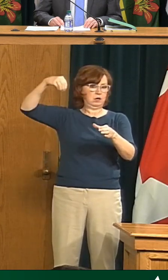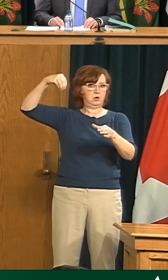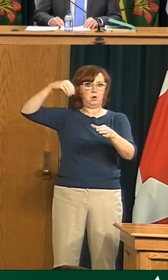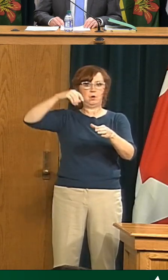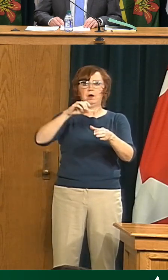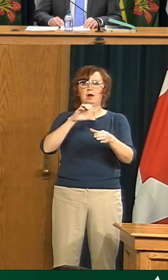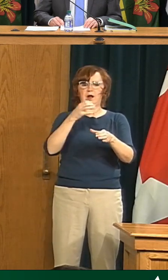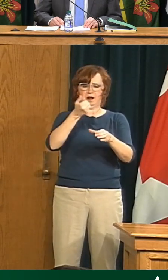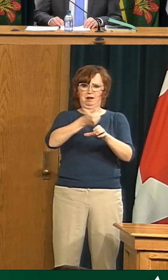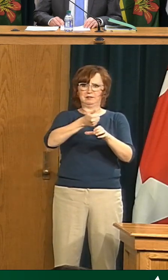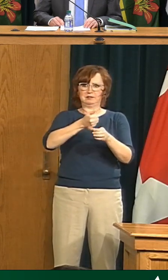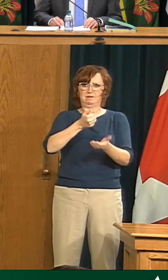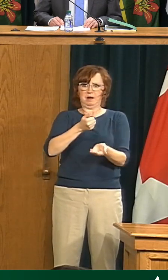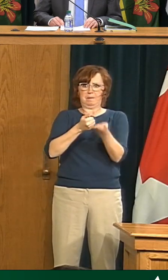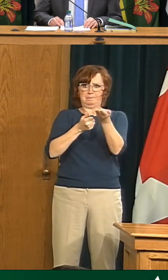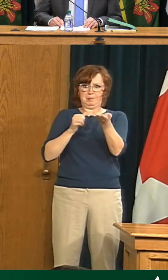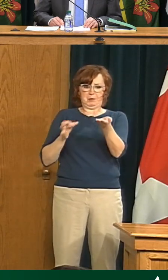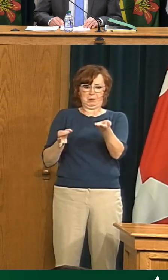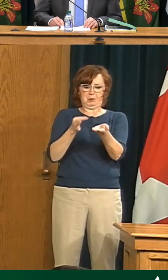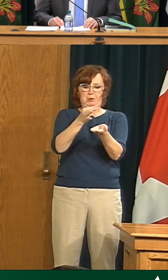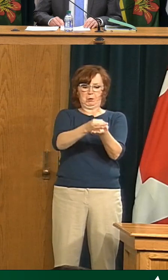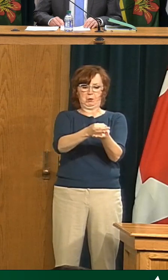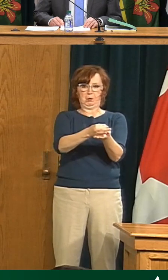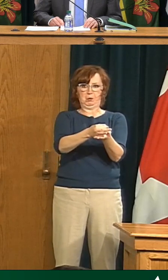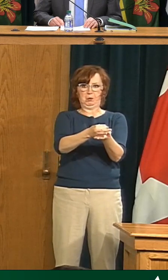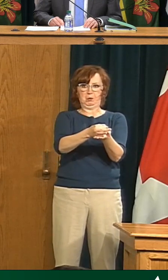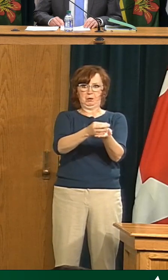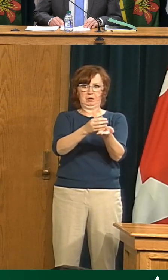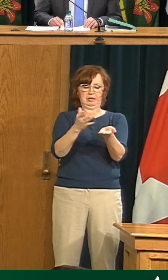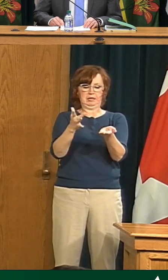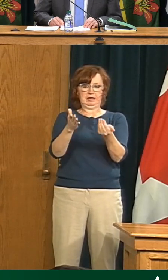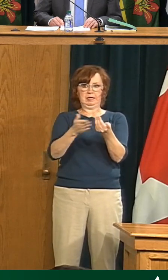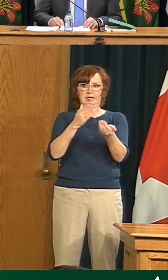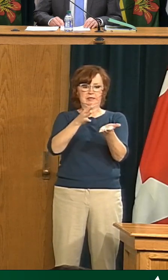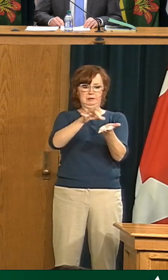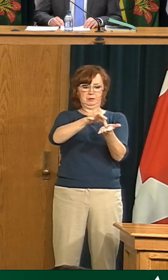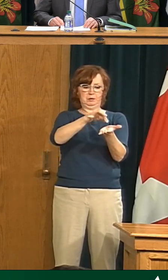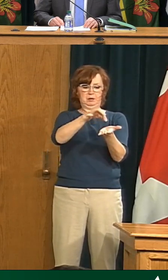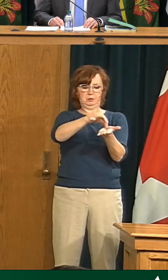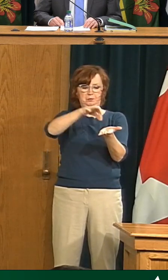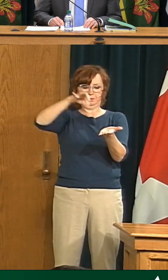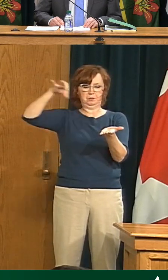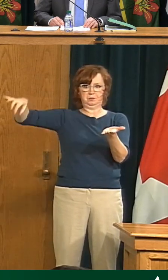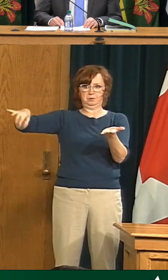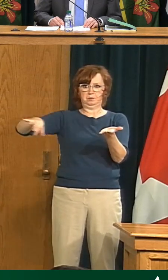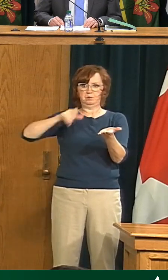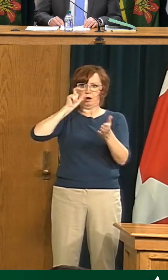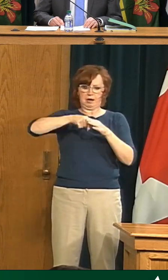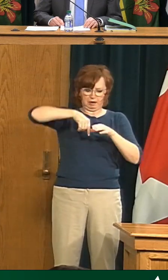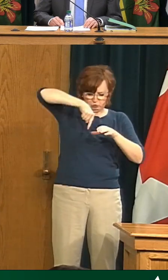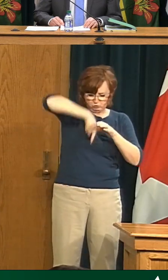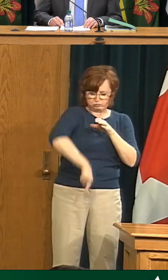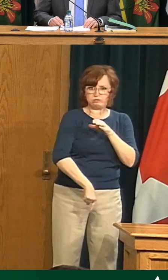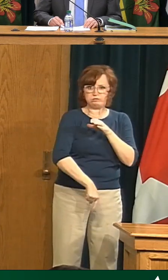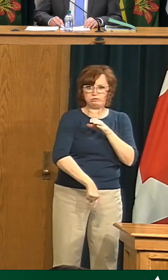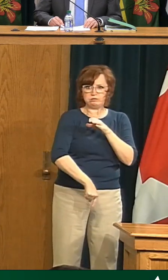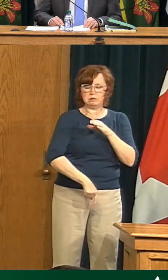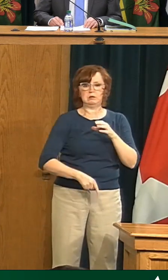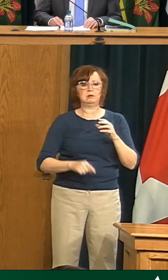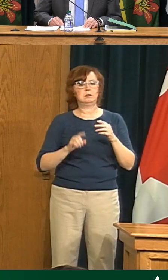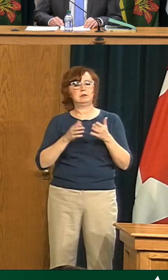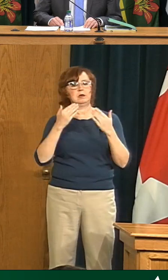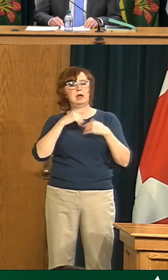Phase 2 of our plan will begin on Tuesday, May the 19th, just after the May long weekend. In Phase